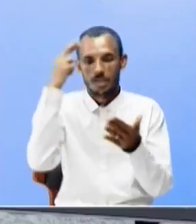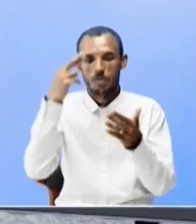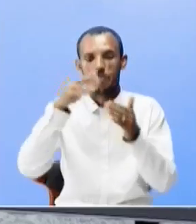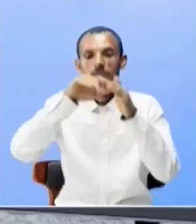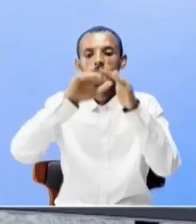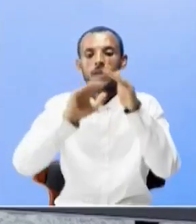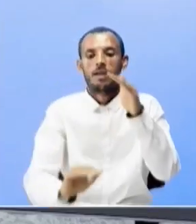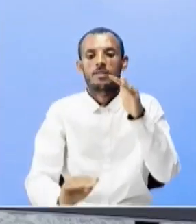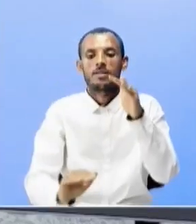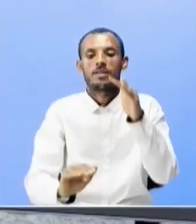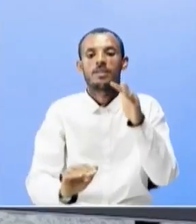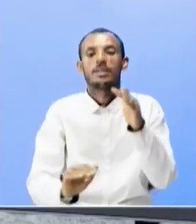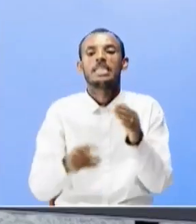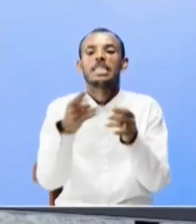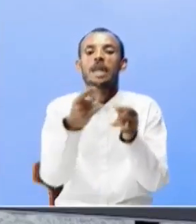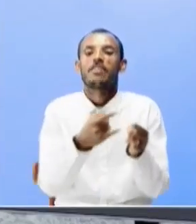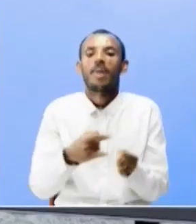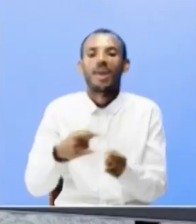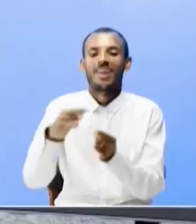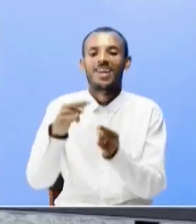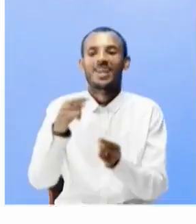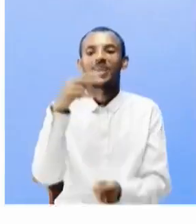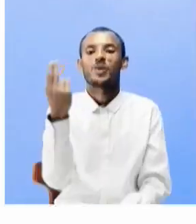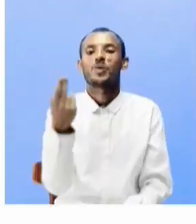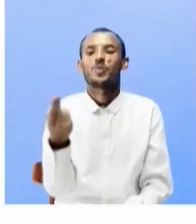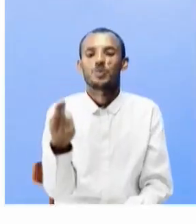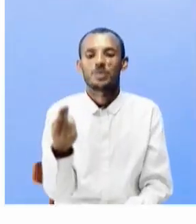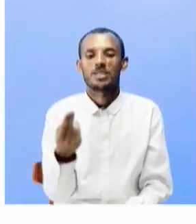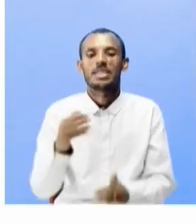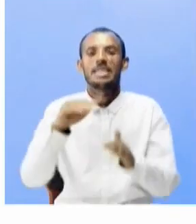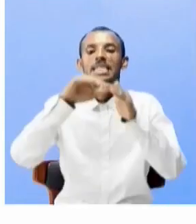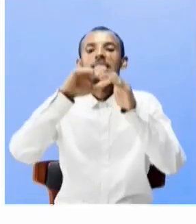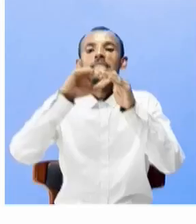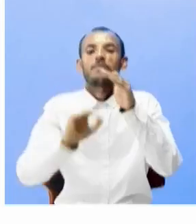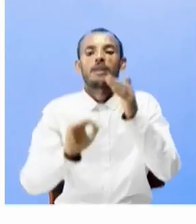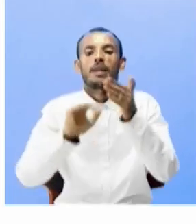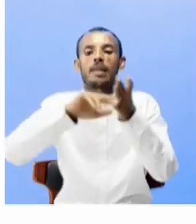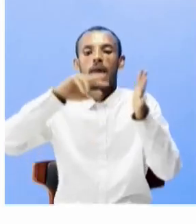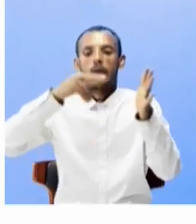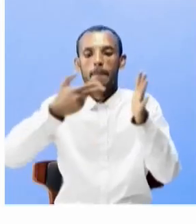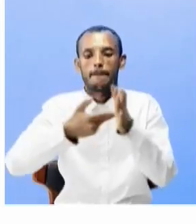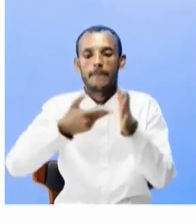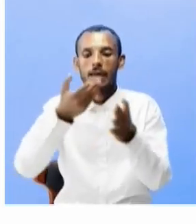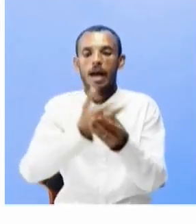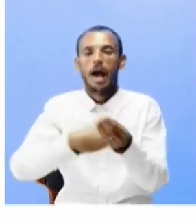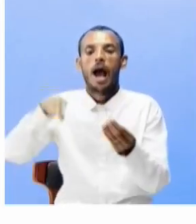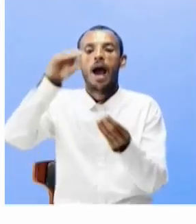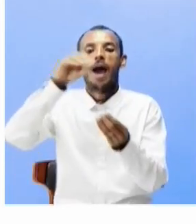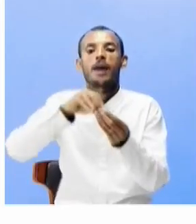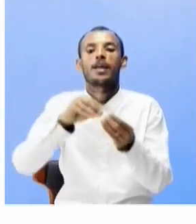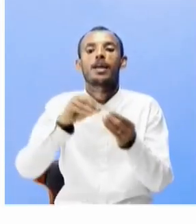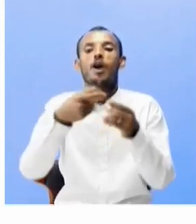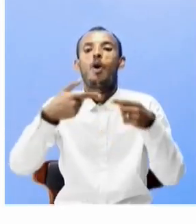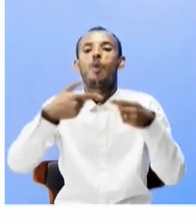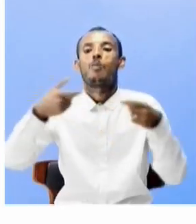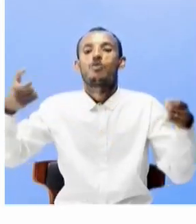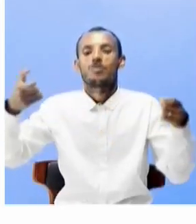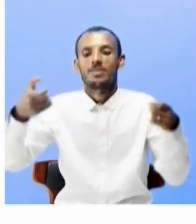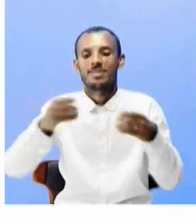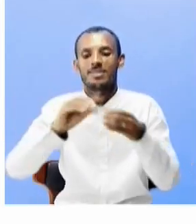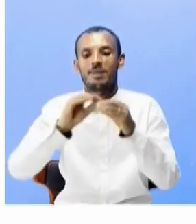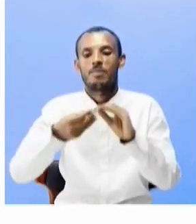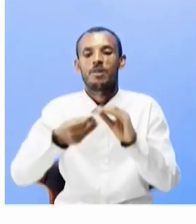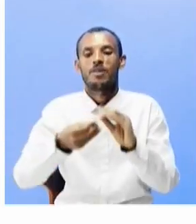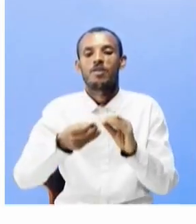subtraction, the technique you use is subtracting means adding the opposite. For